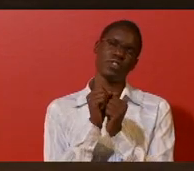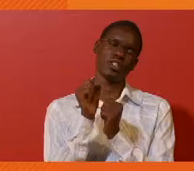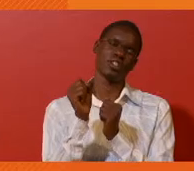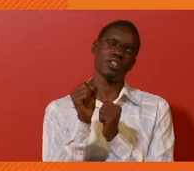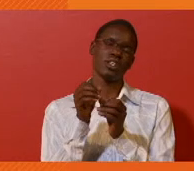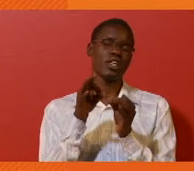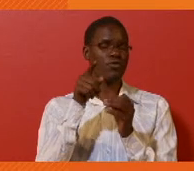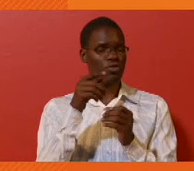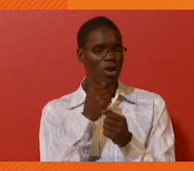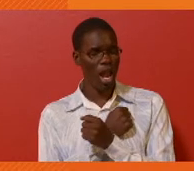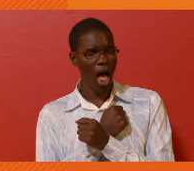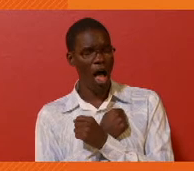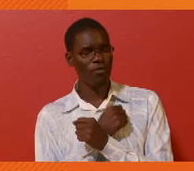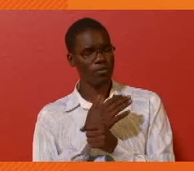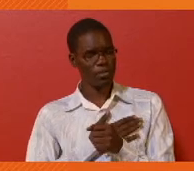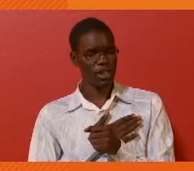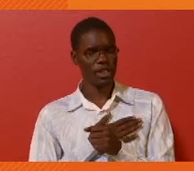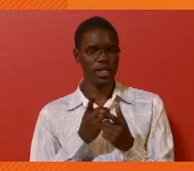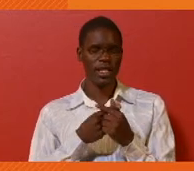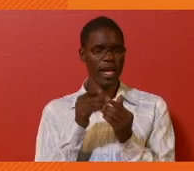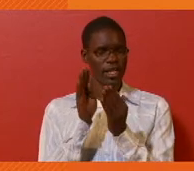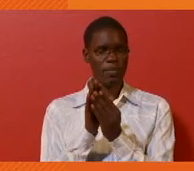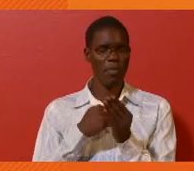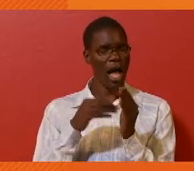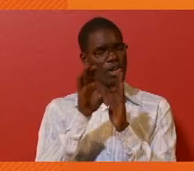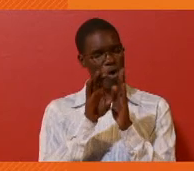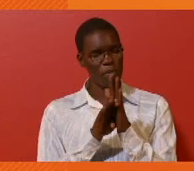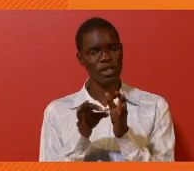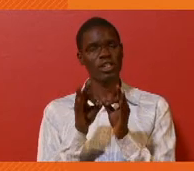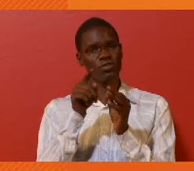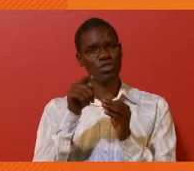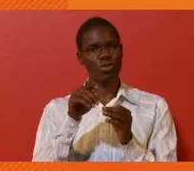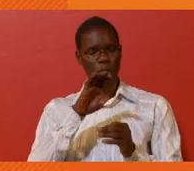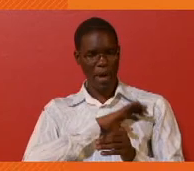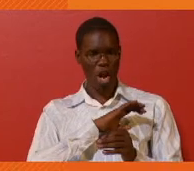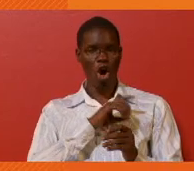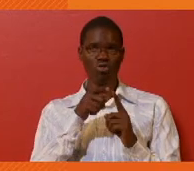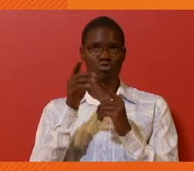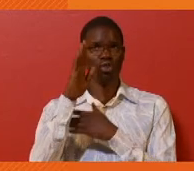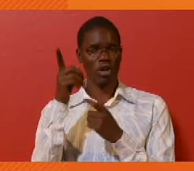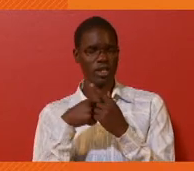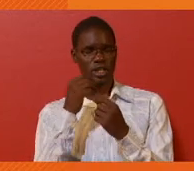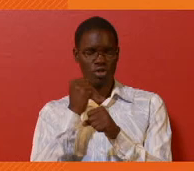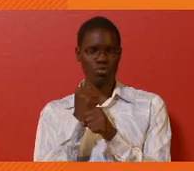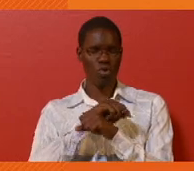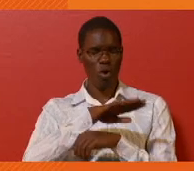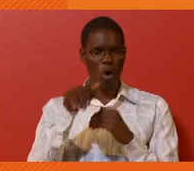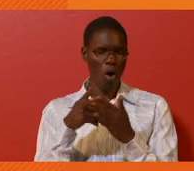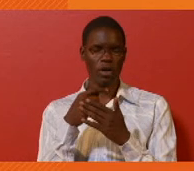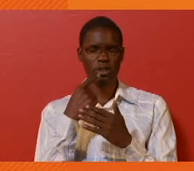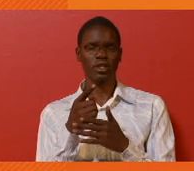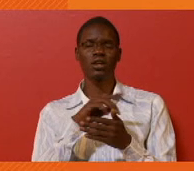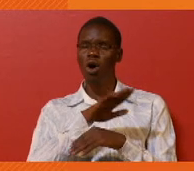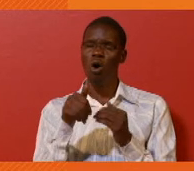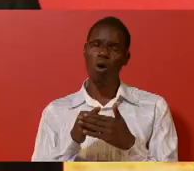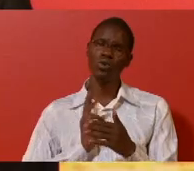us, if you love me, keep my commandments. If we belong to God, we do what he says. All the things we've been talking to you